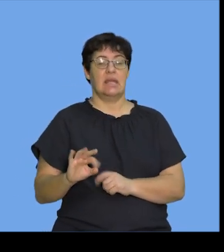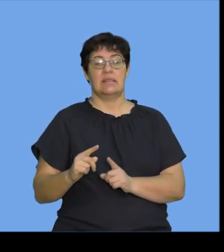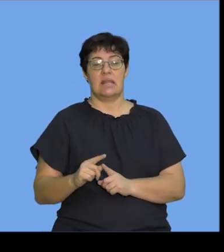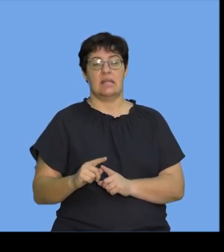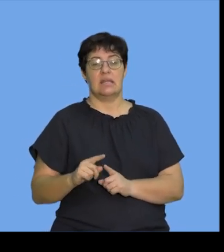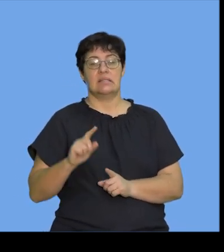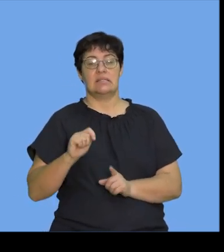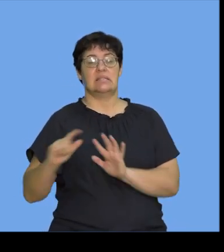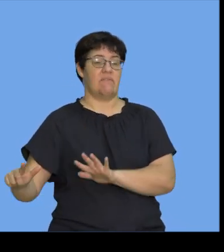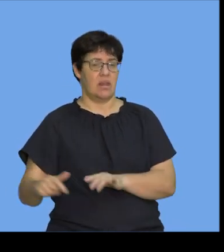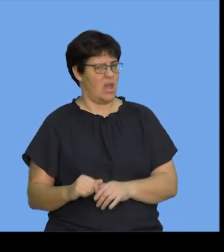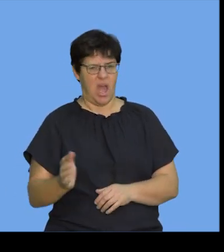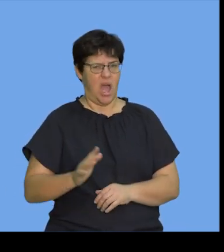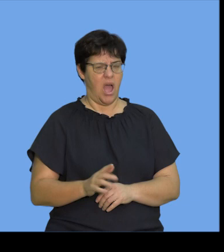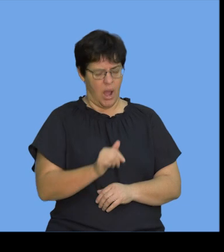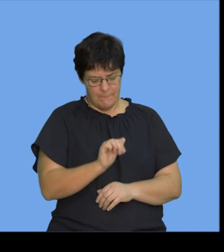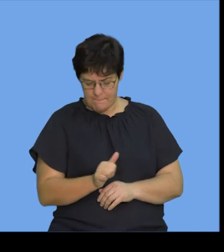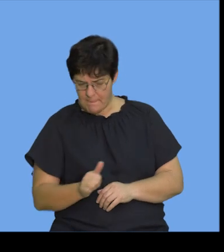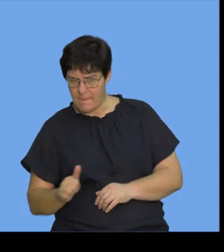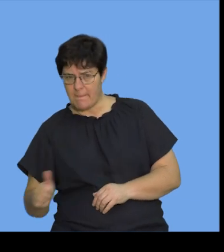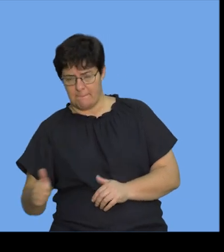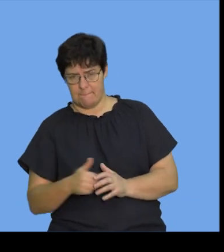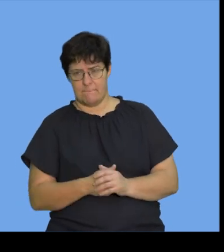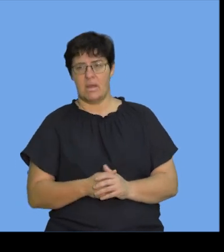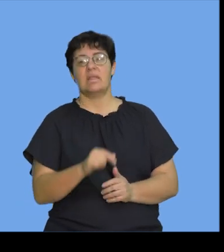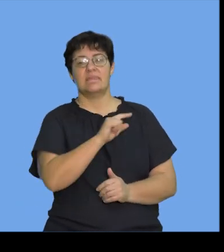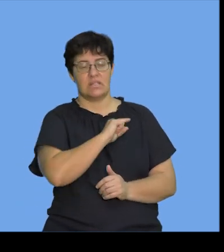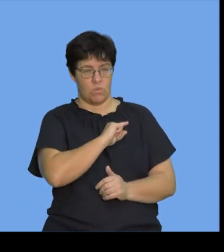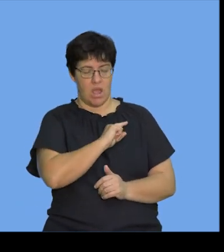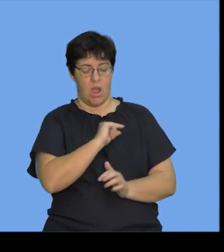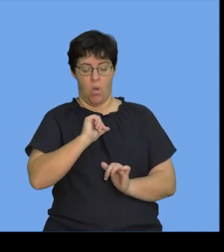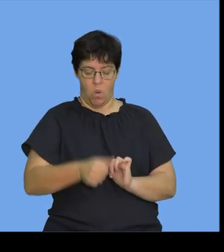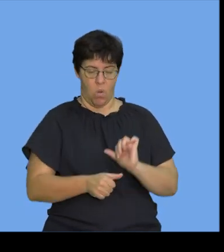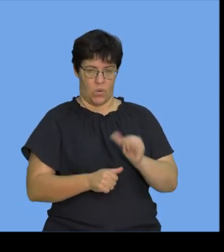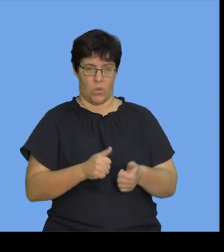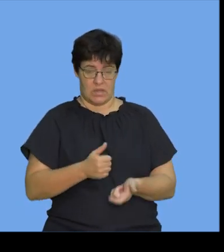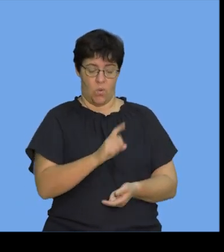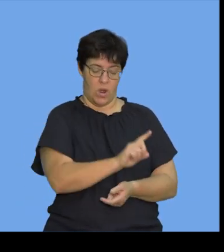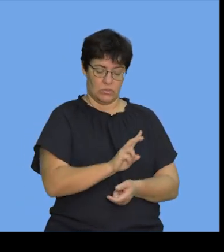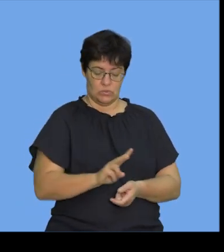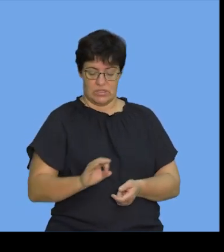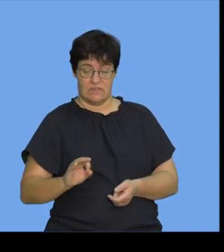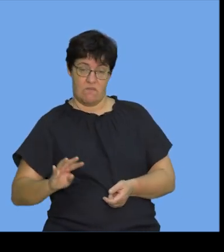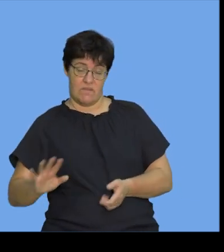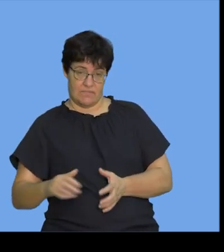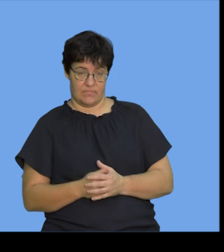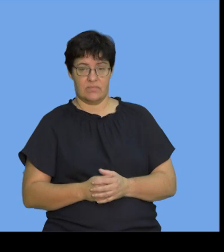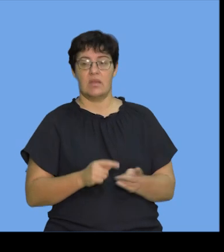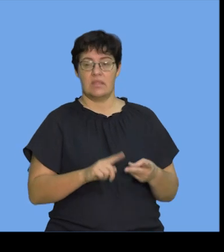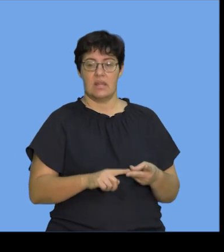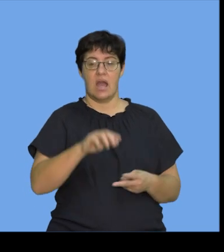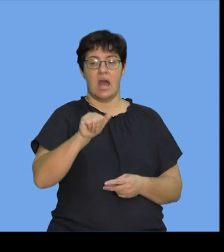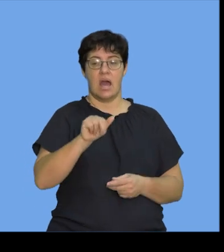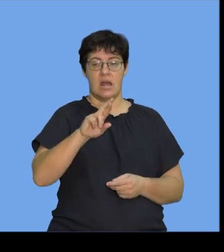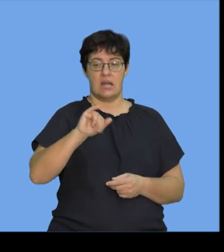you say T7. Really, that wouldn't make sense. Hence we said it's an ordered list. Also, an arithmetic